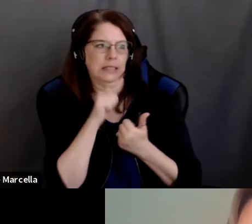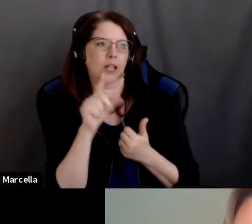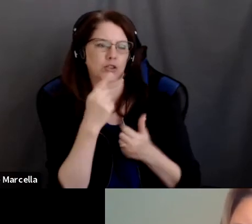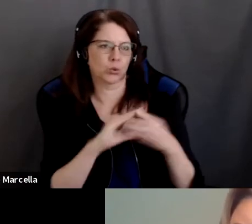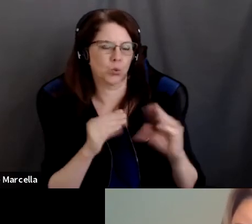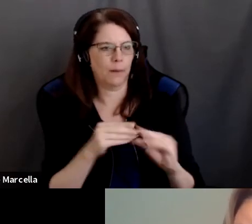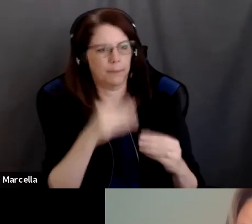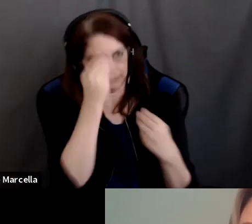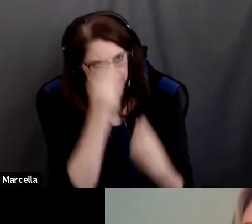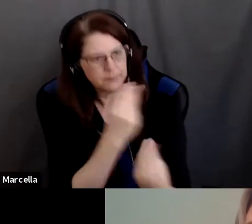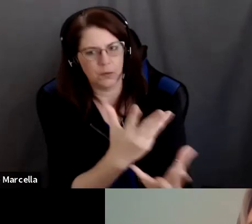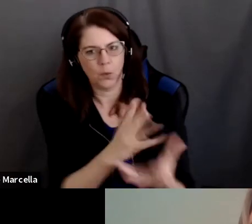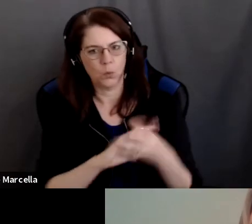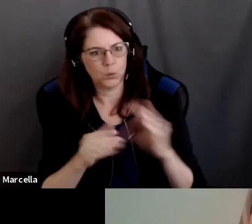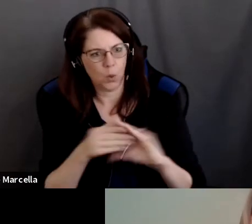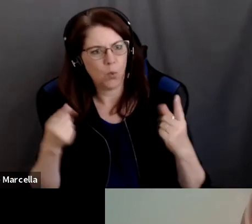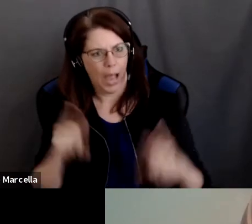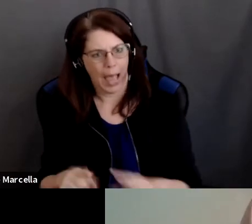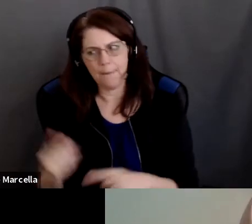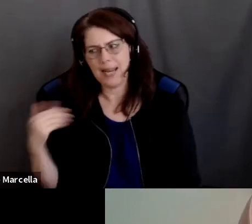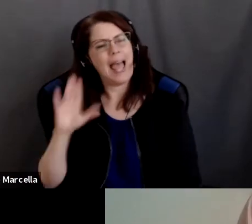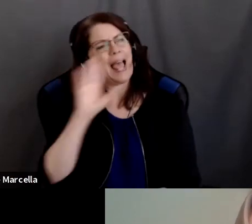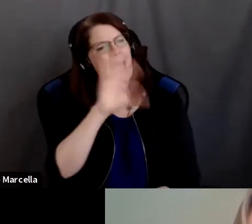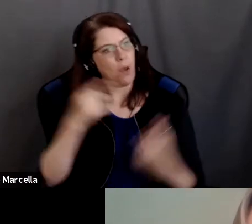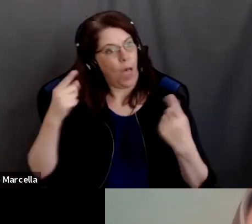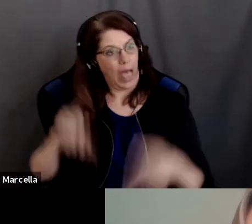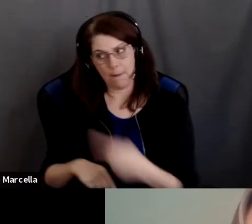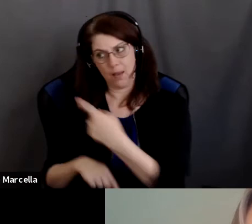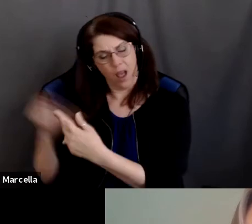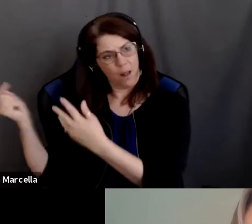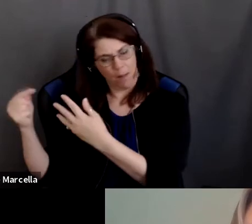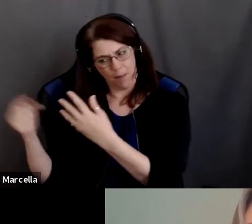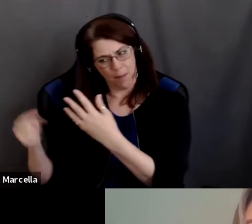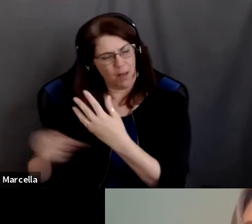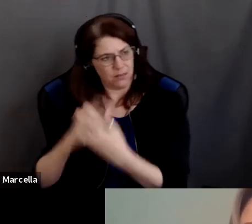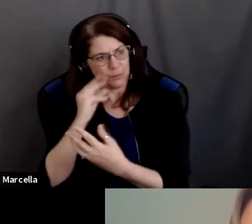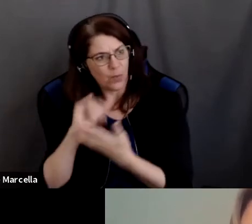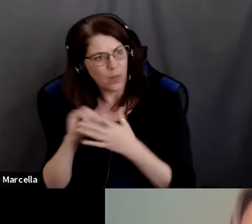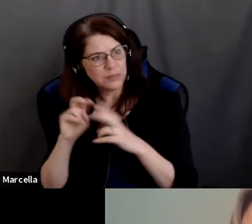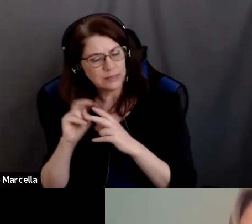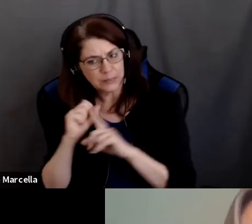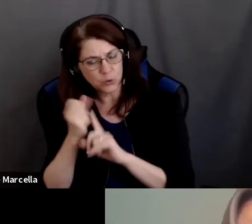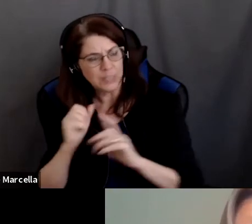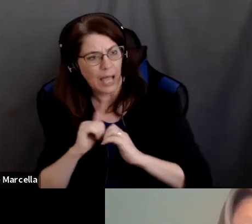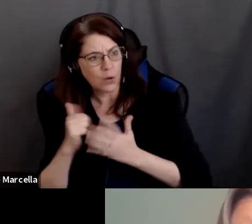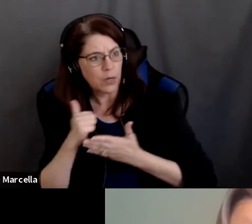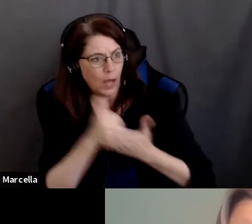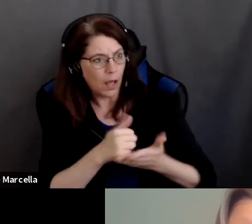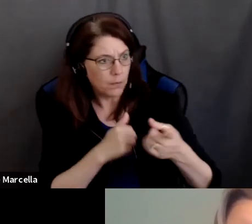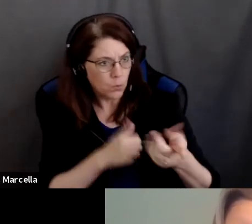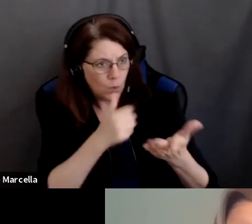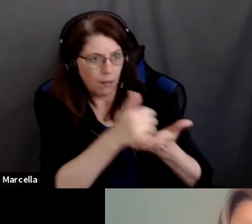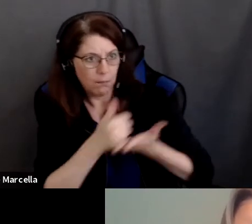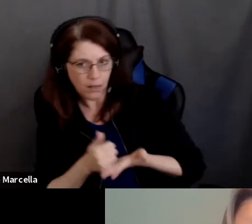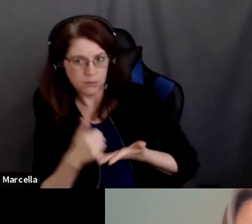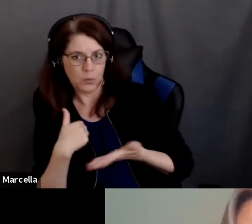But give them the stories from what happened and say, hey, this is what happened and these are the issues that we ran into. What can we do to help you? What can you do to help